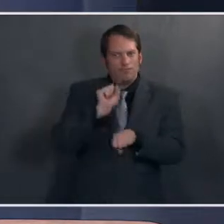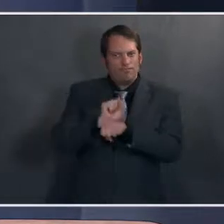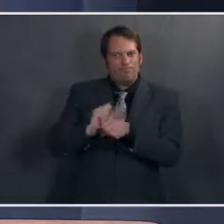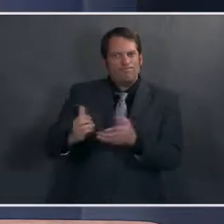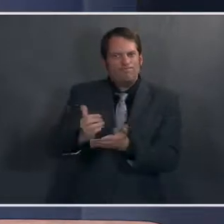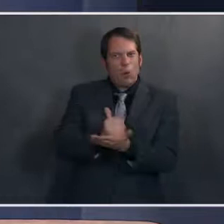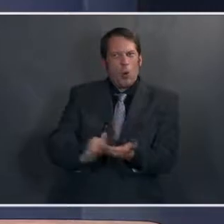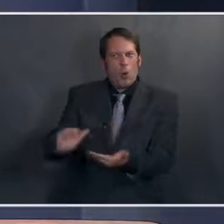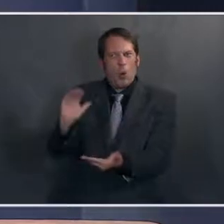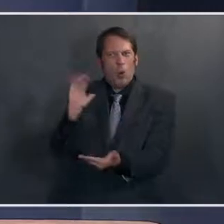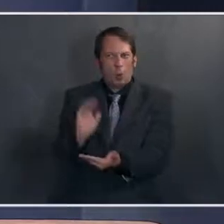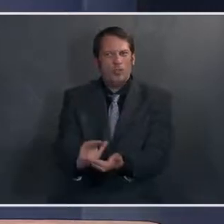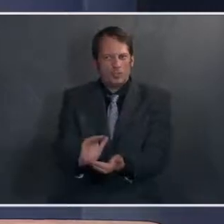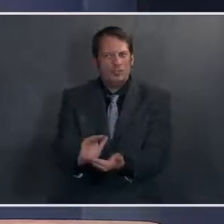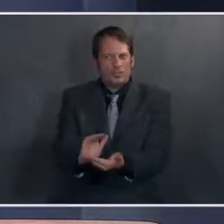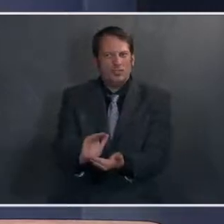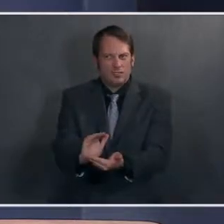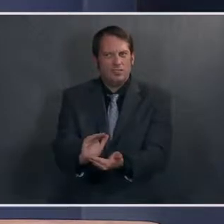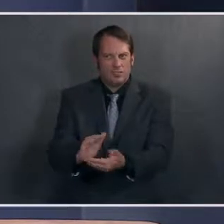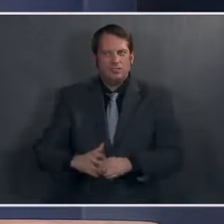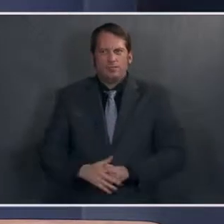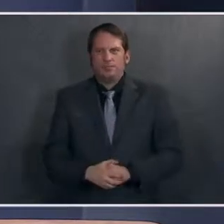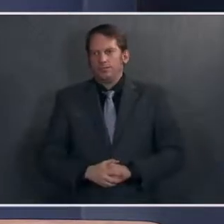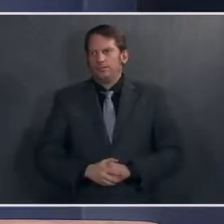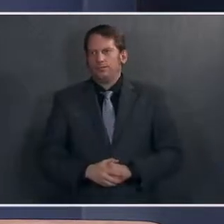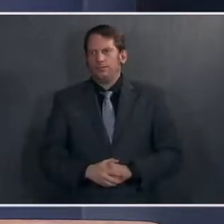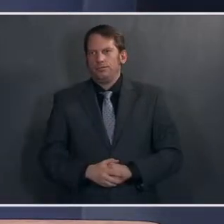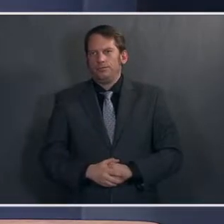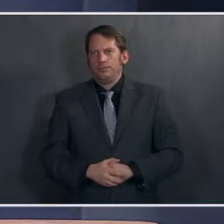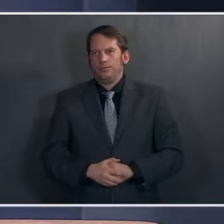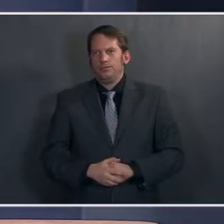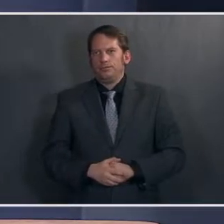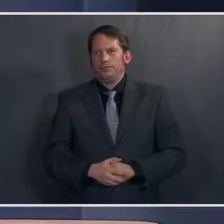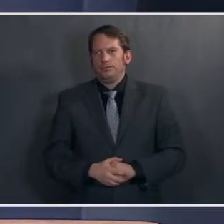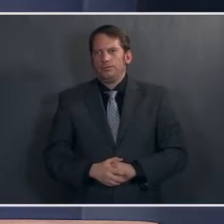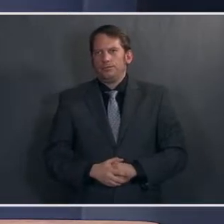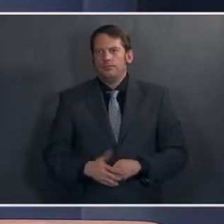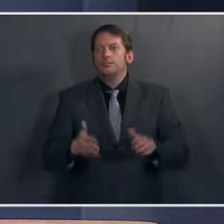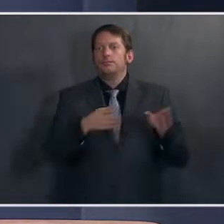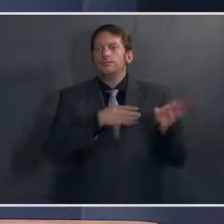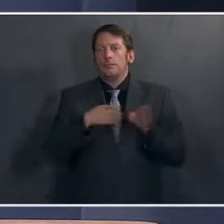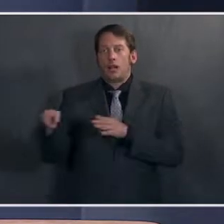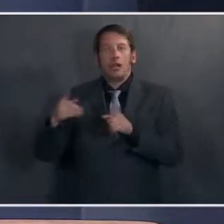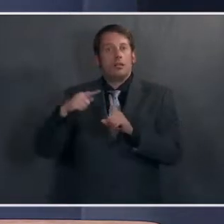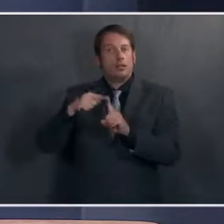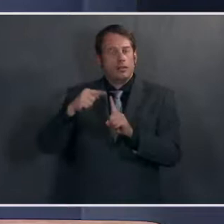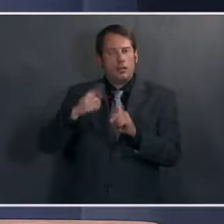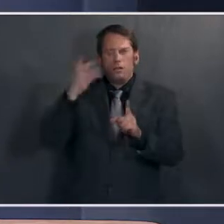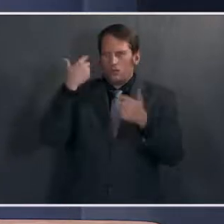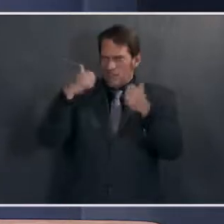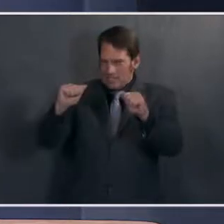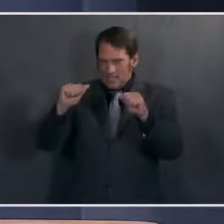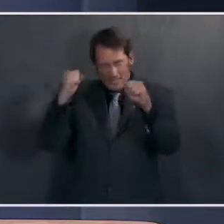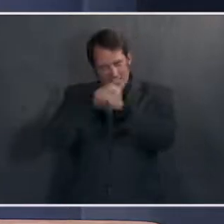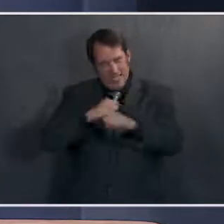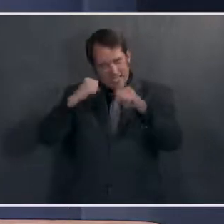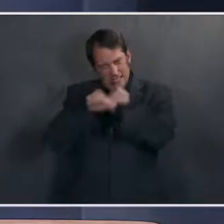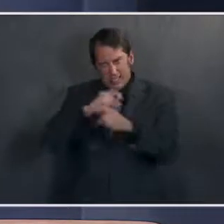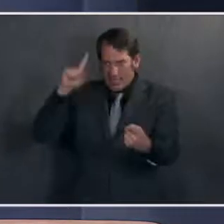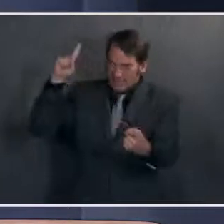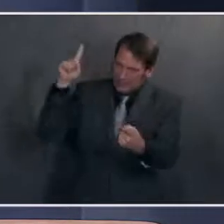in poverty by 5 million this year and cut child poverty in half. Their plan would likely leave millions of additional